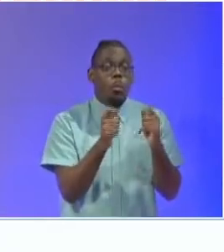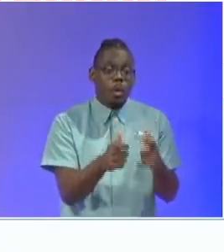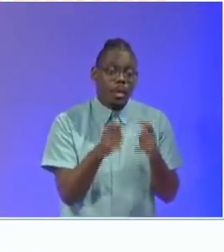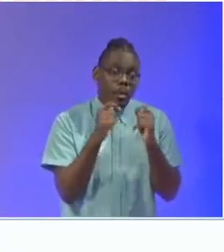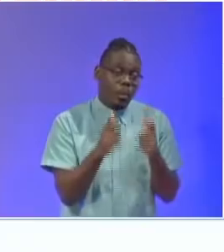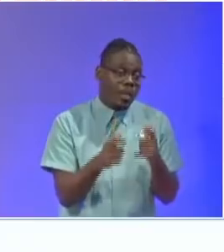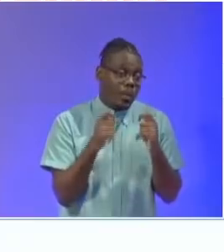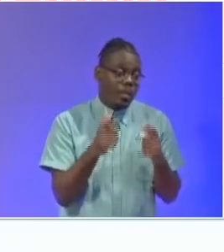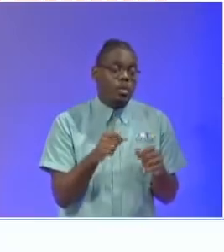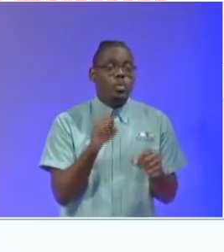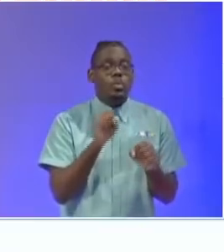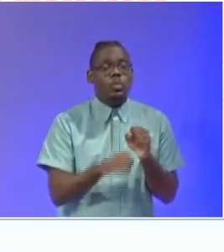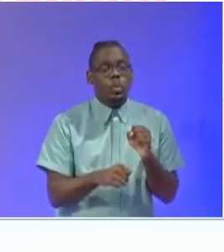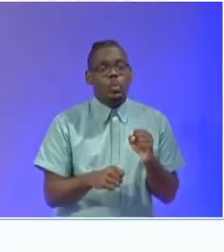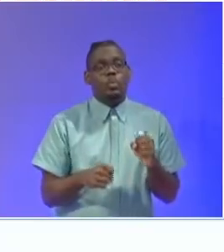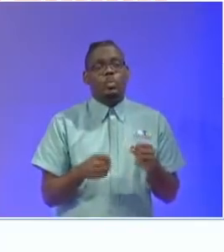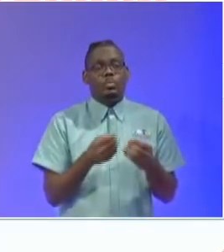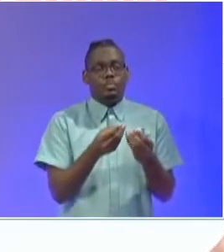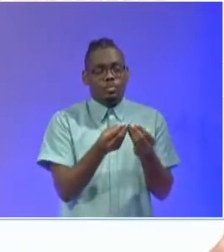the private sector.